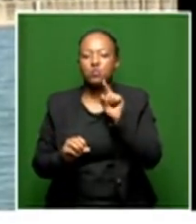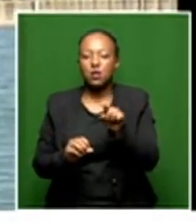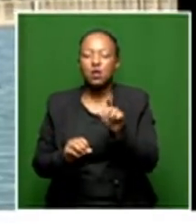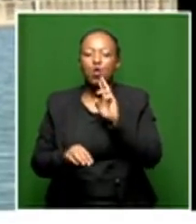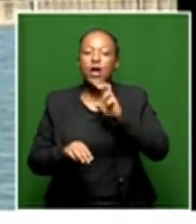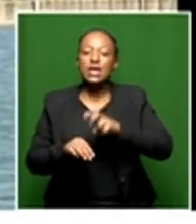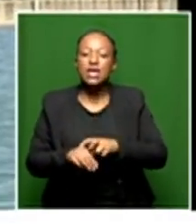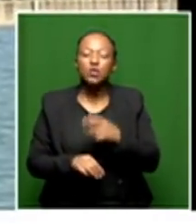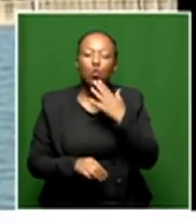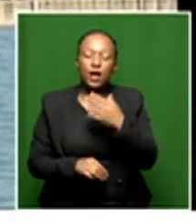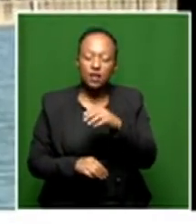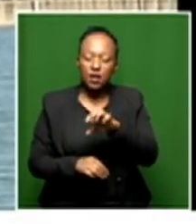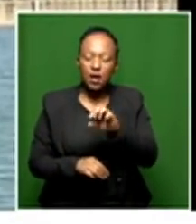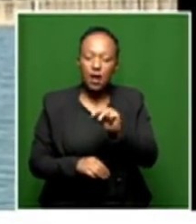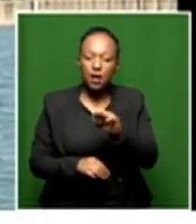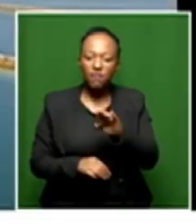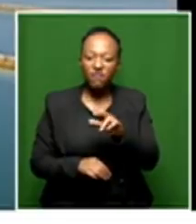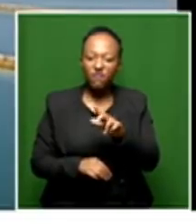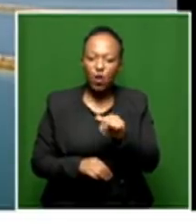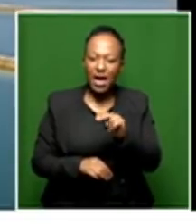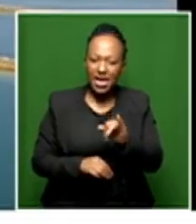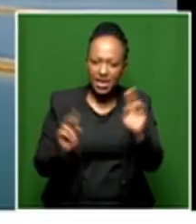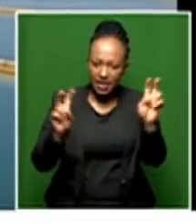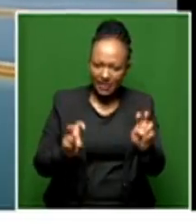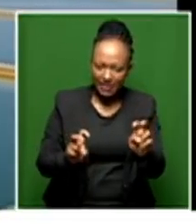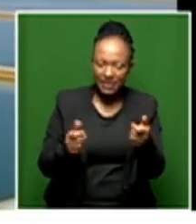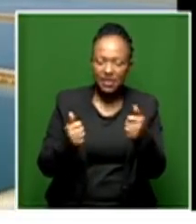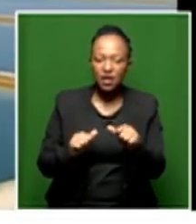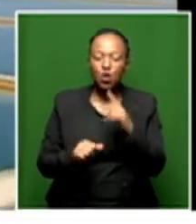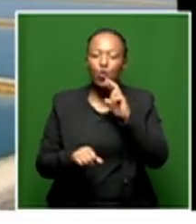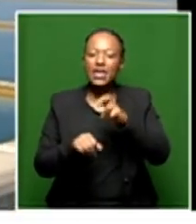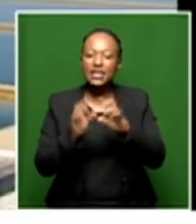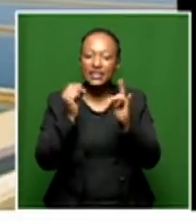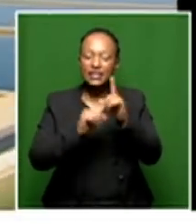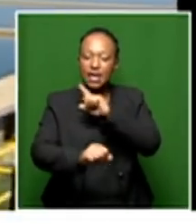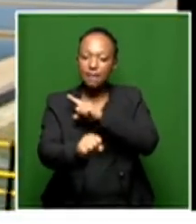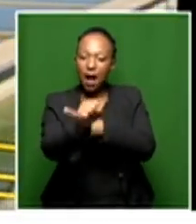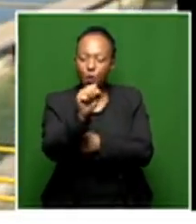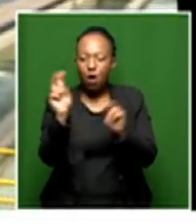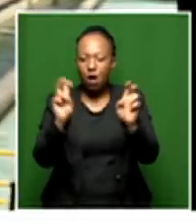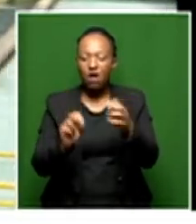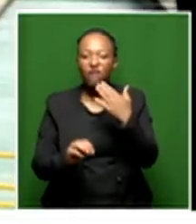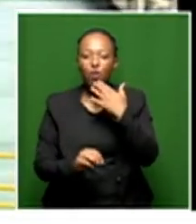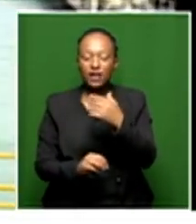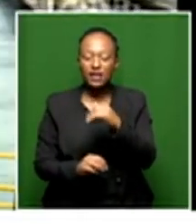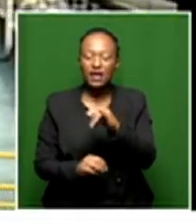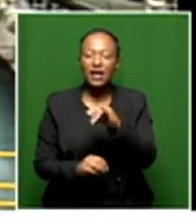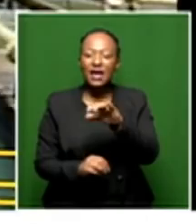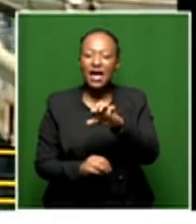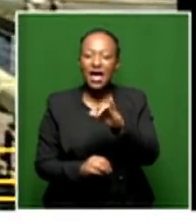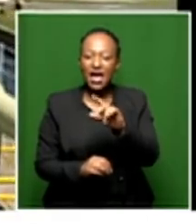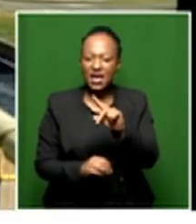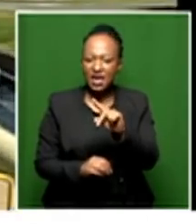need Emfuleni in the case of Vereeniging, we need City Power in the case of Eikenhof. So in